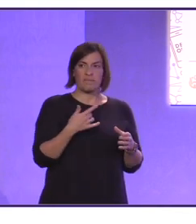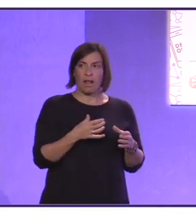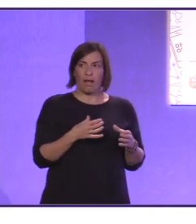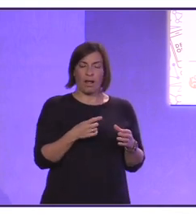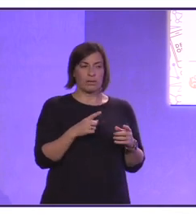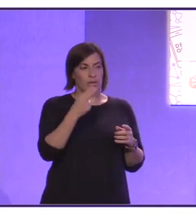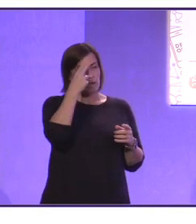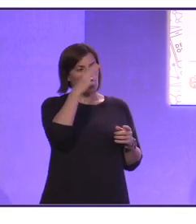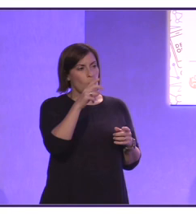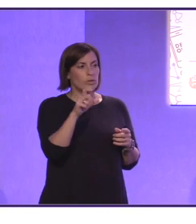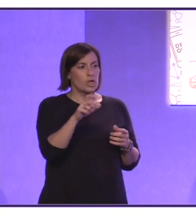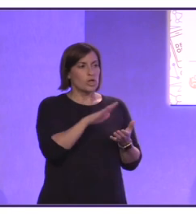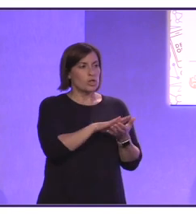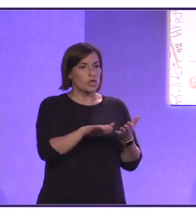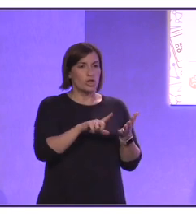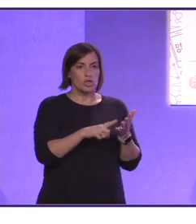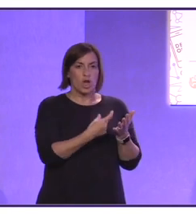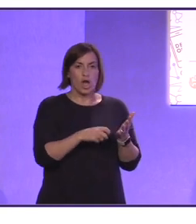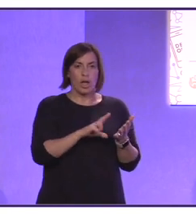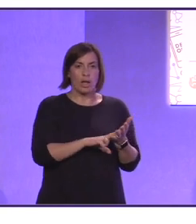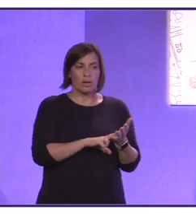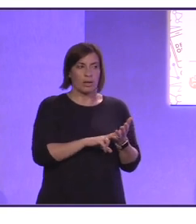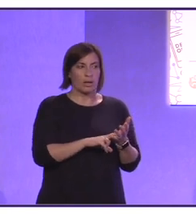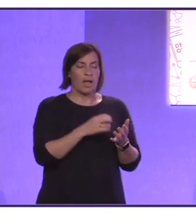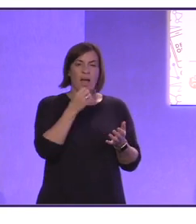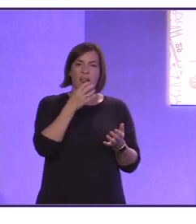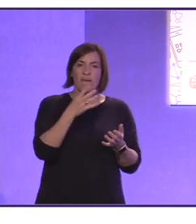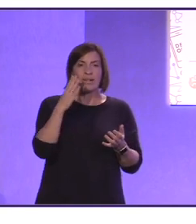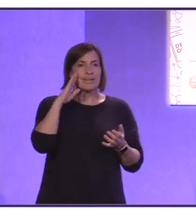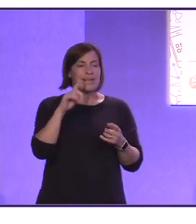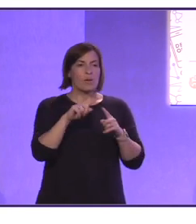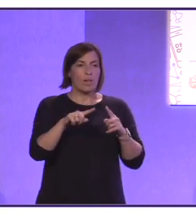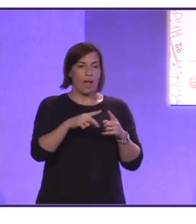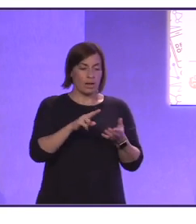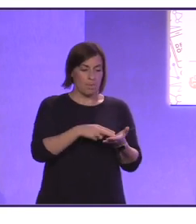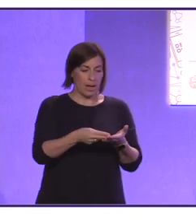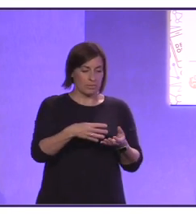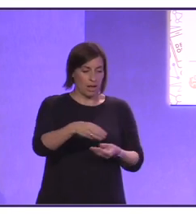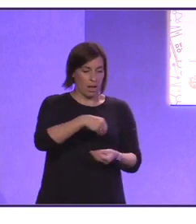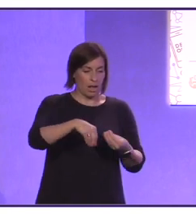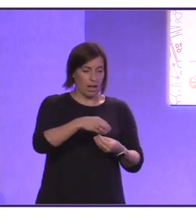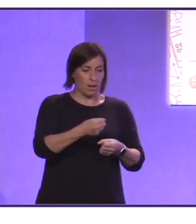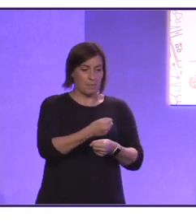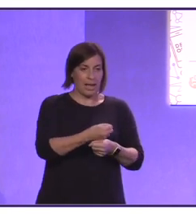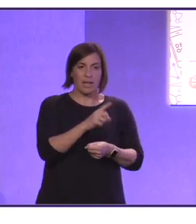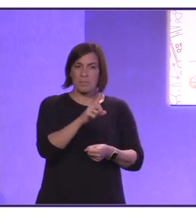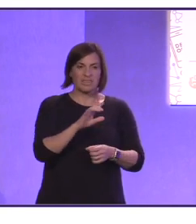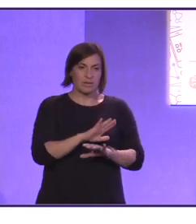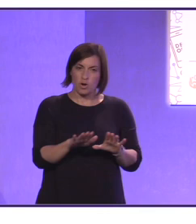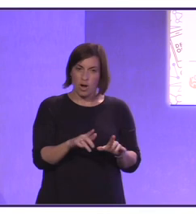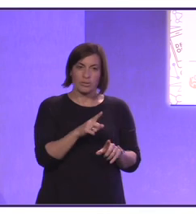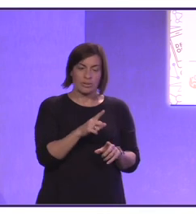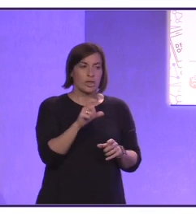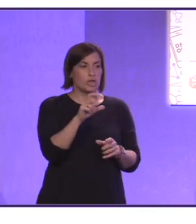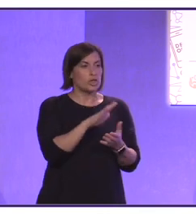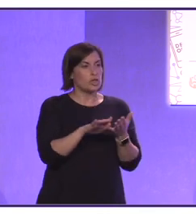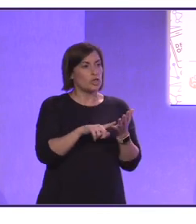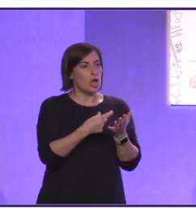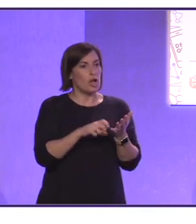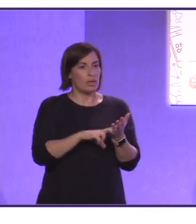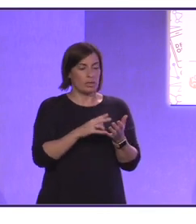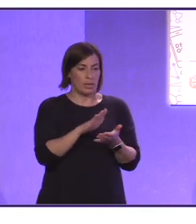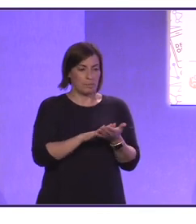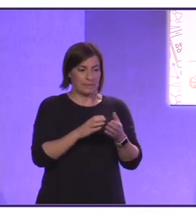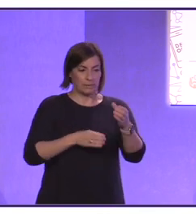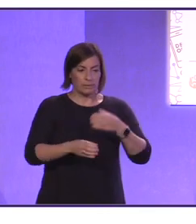churn. Churn, I think, is a wonderful word. It sounds like butter, but it's for actually quite a nasty thing. I think organizations with very high churn